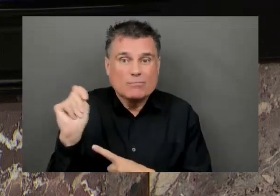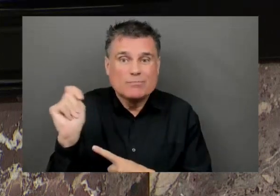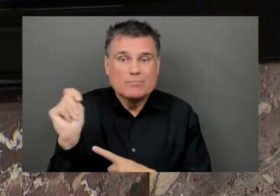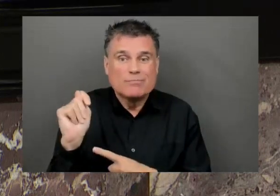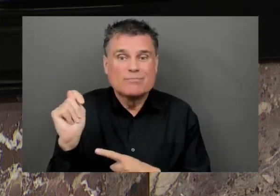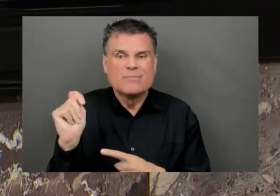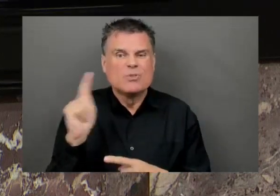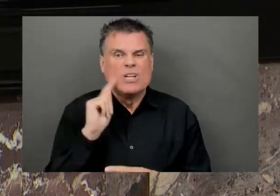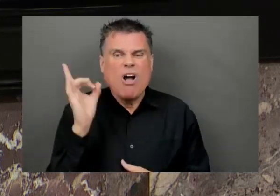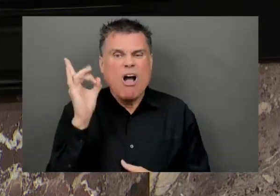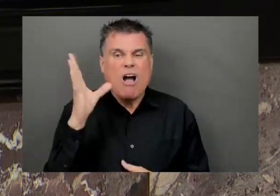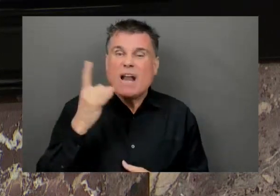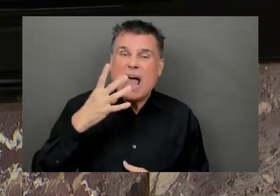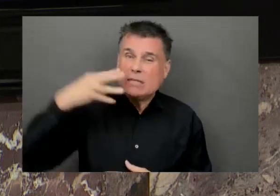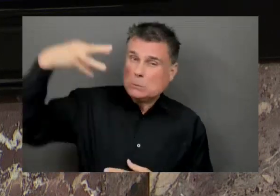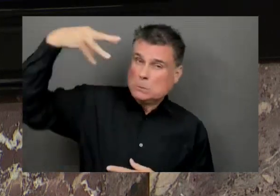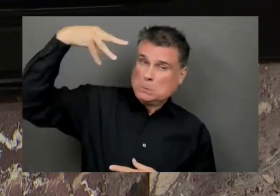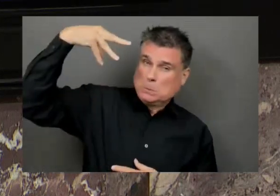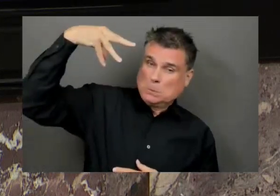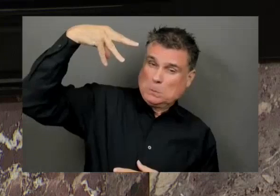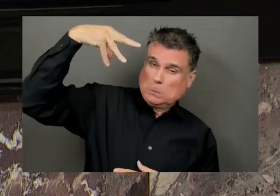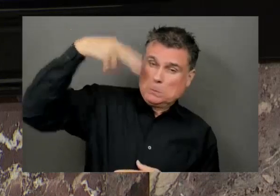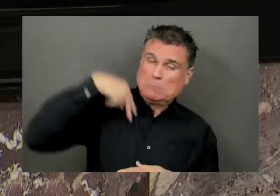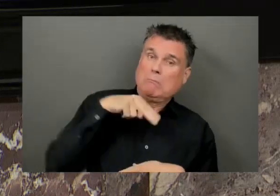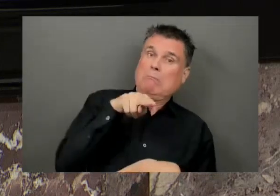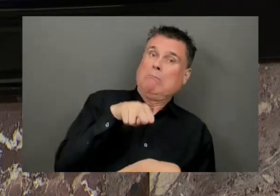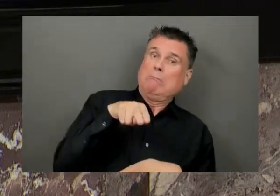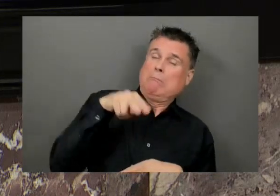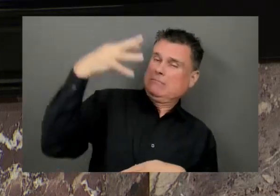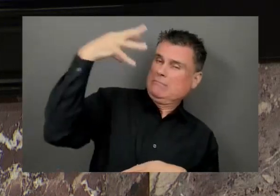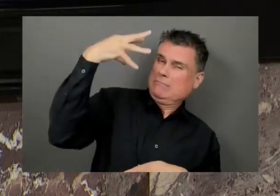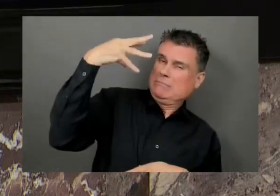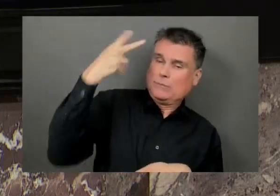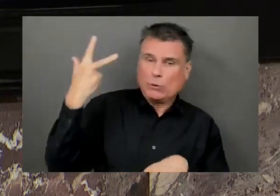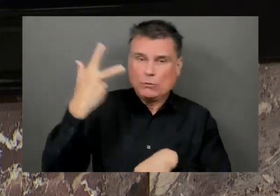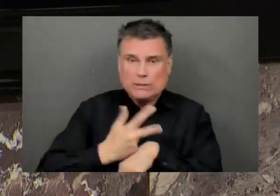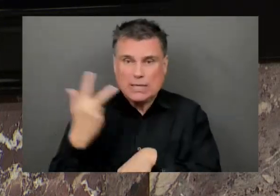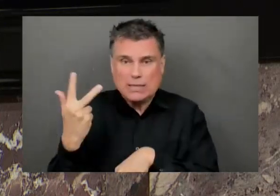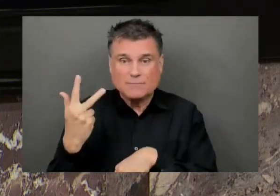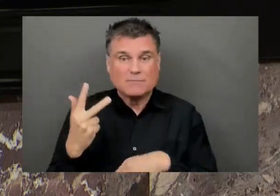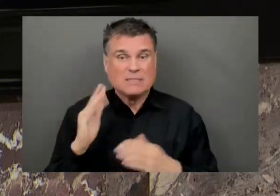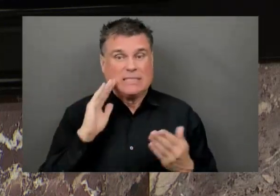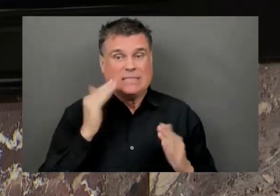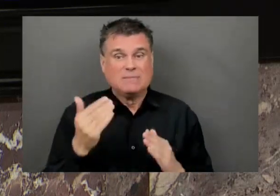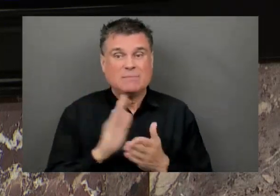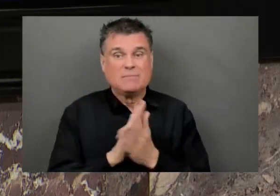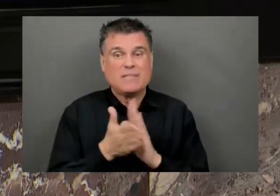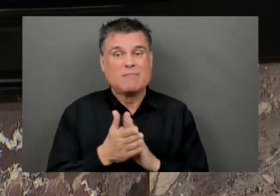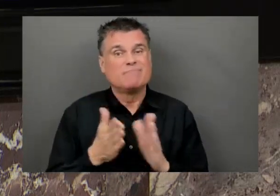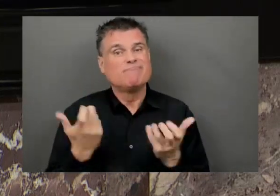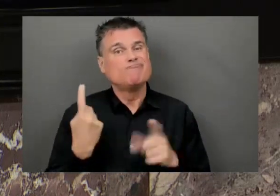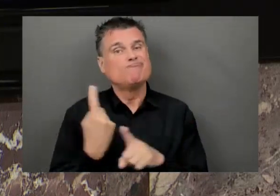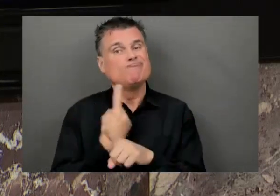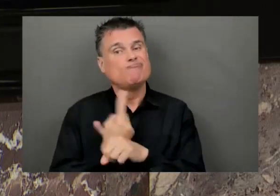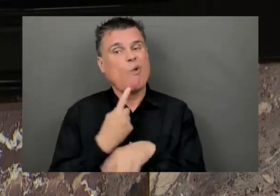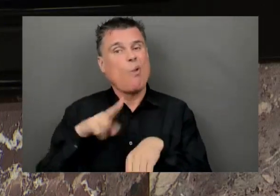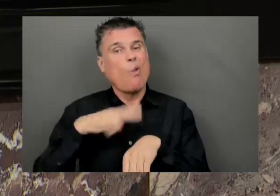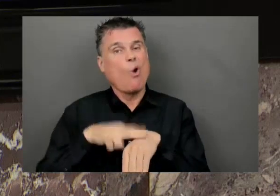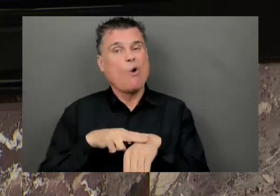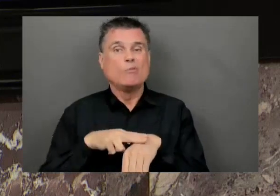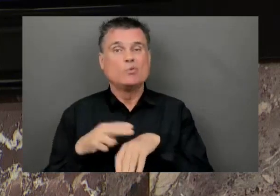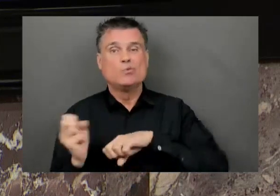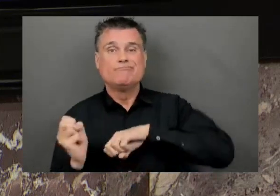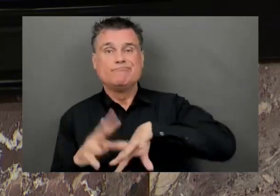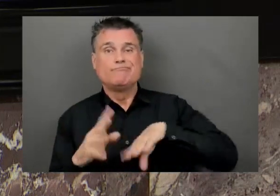This is unfortunately the new normal at the Nanaimo Regional General Hospital. Our hospital has capacity for 346 patients, yet last month we